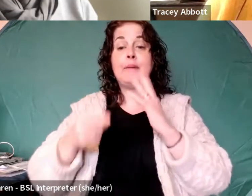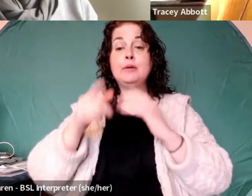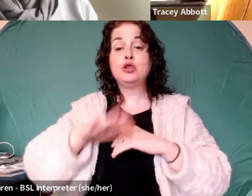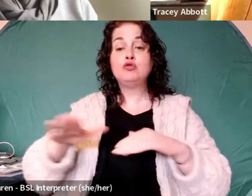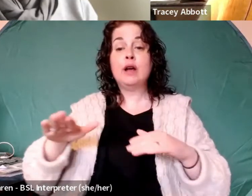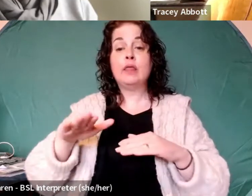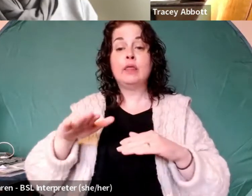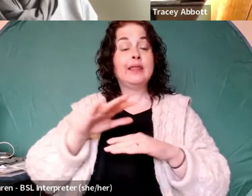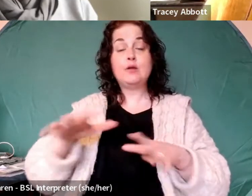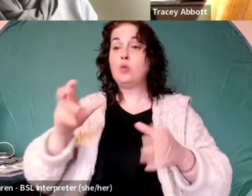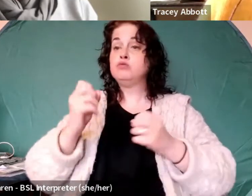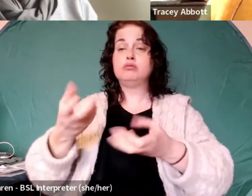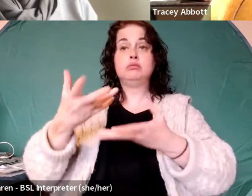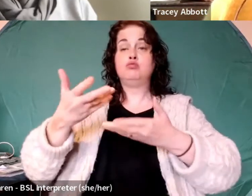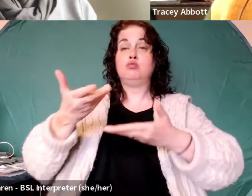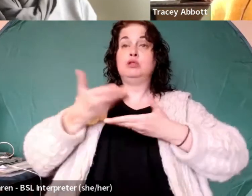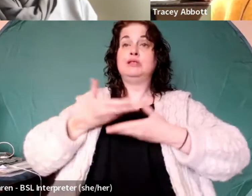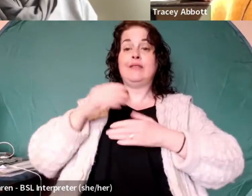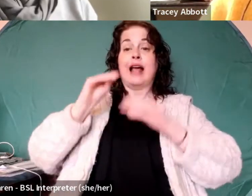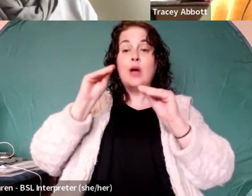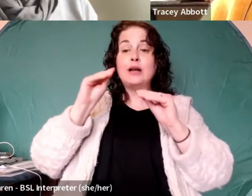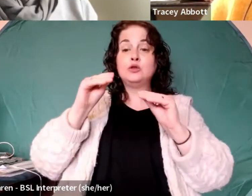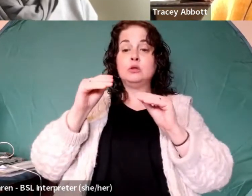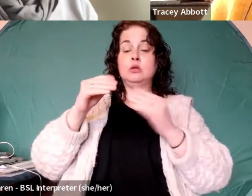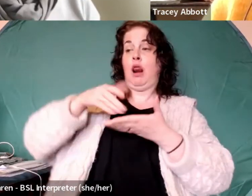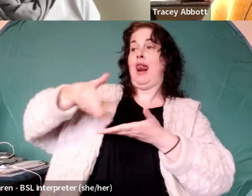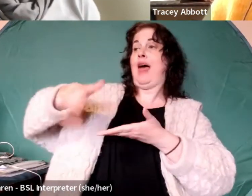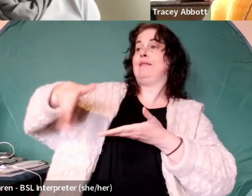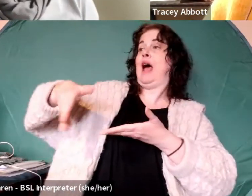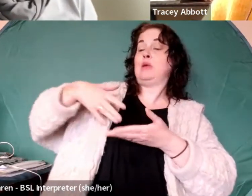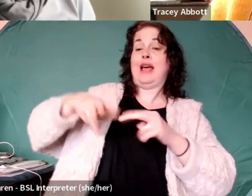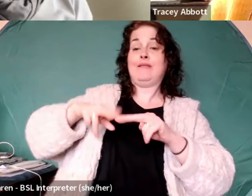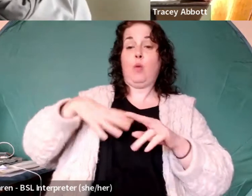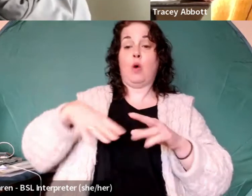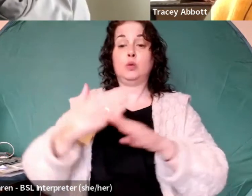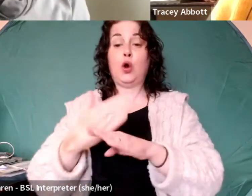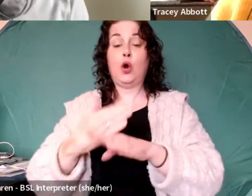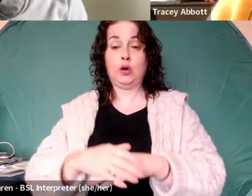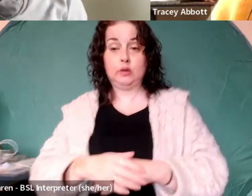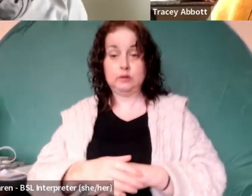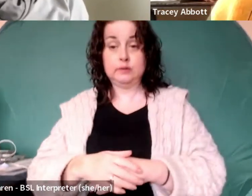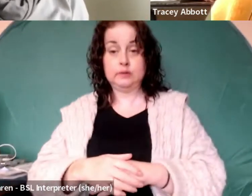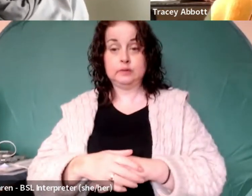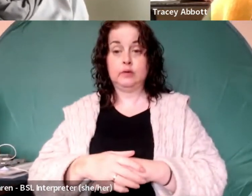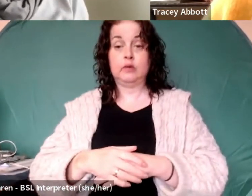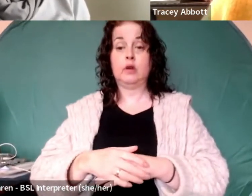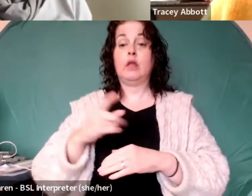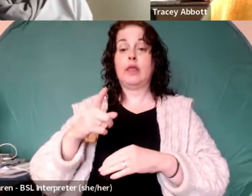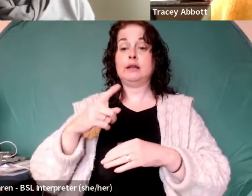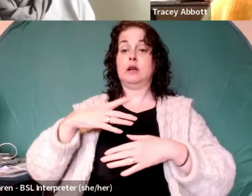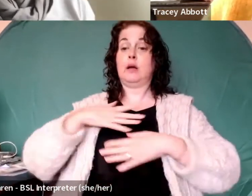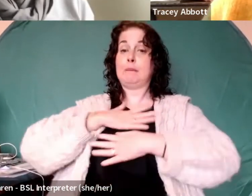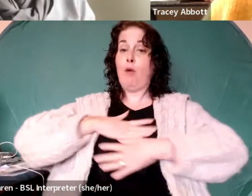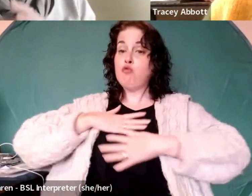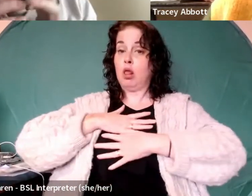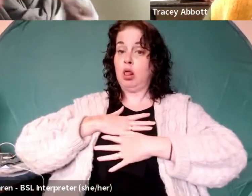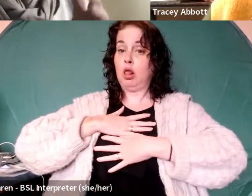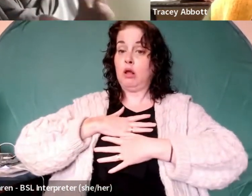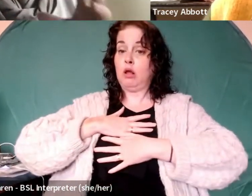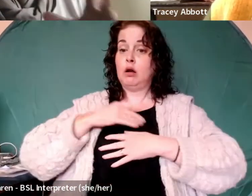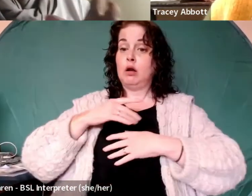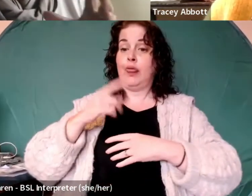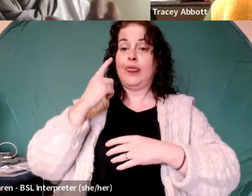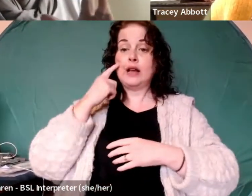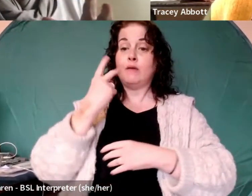get the education. No. So why should they be left out when they really want to work? And also, it's not just about that kind of moral side of it, is it? I mean, if you think of, say,